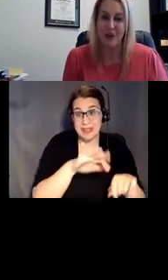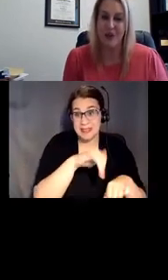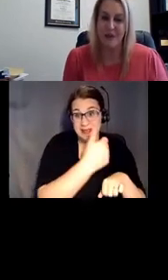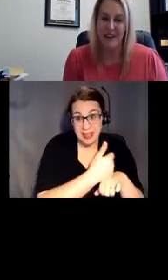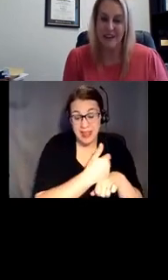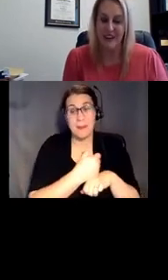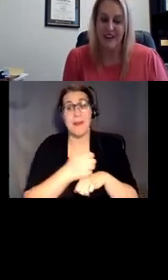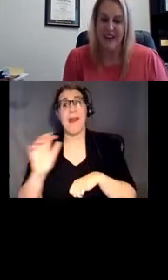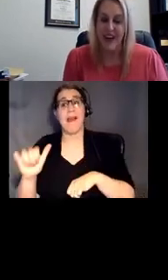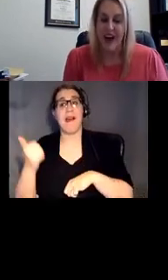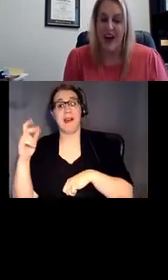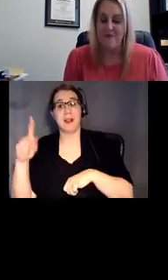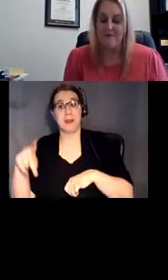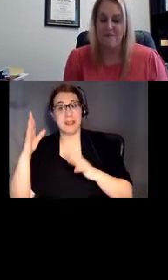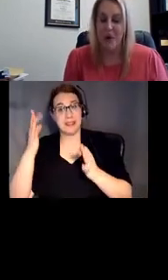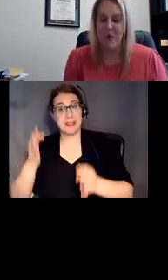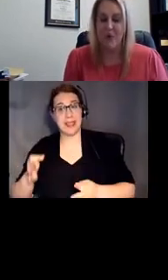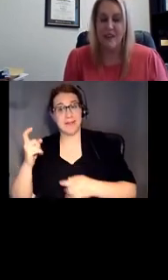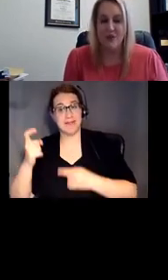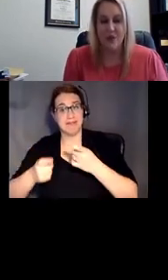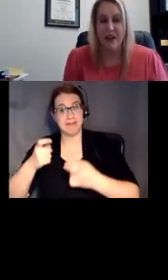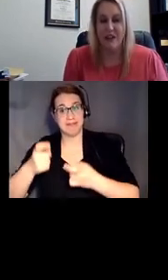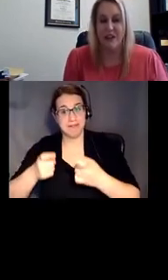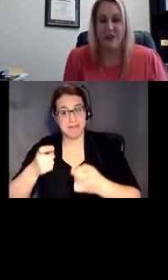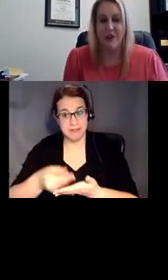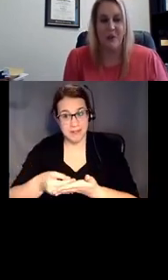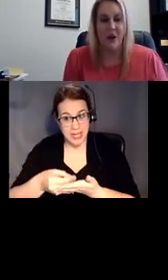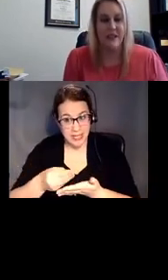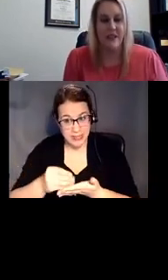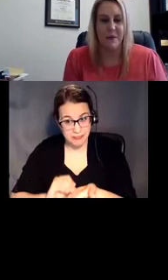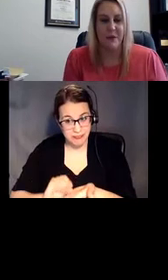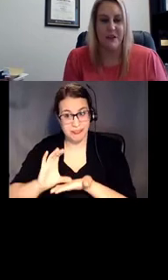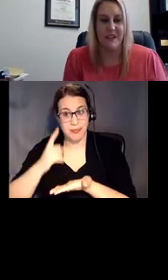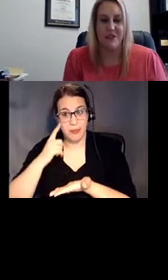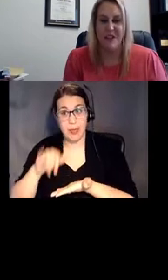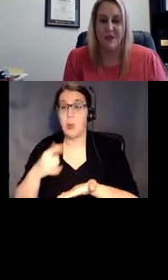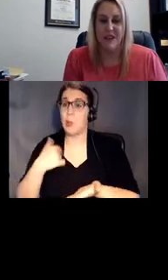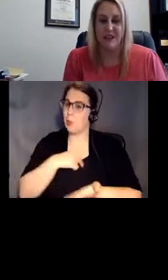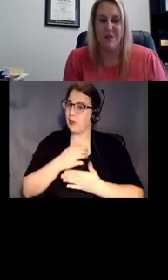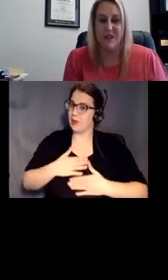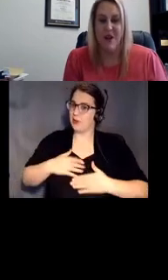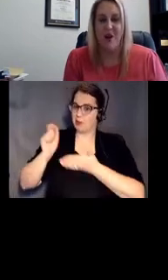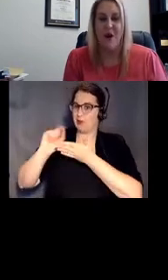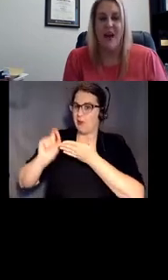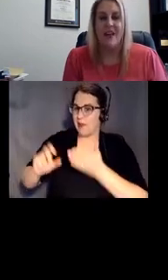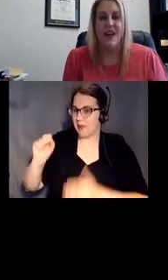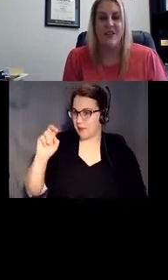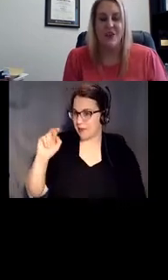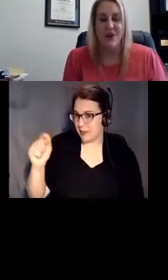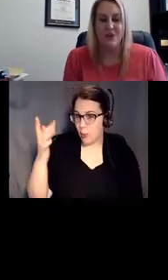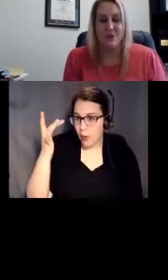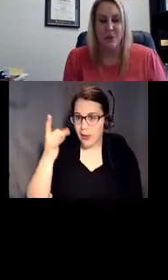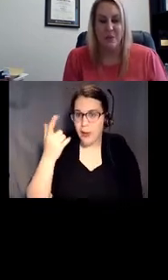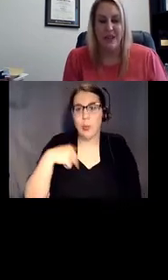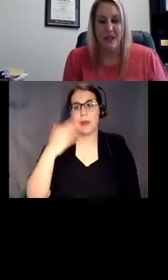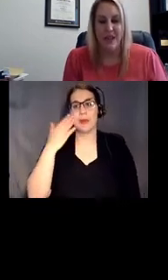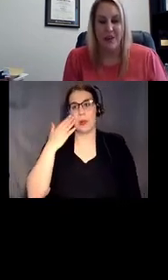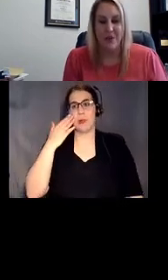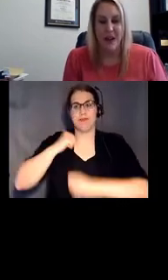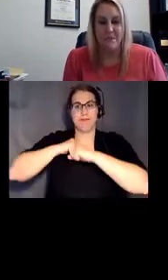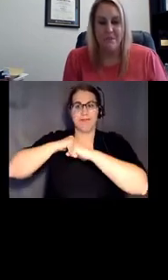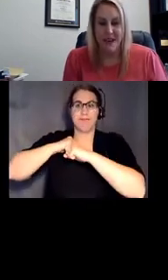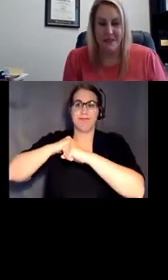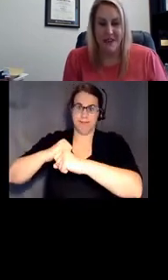assets for your benefit. But we enjoy writing third-party supplemental needs trusts because we know that those will